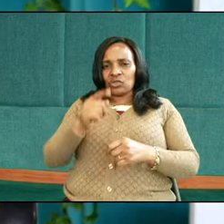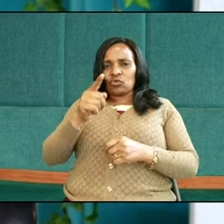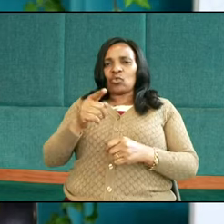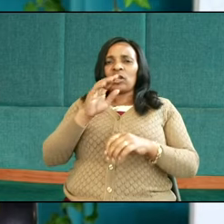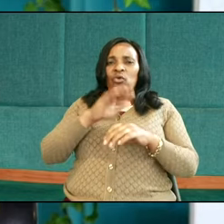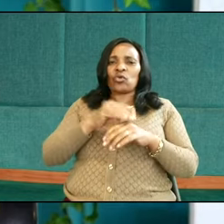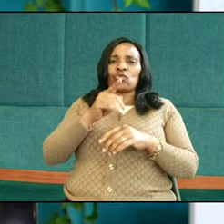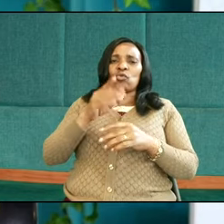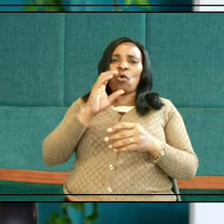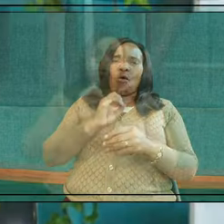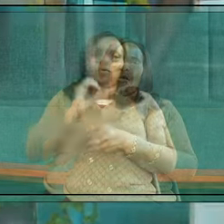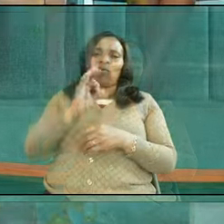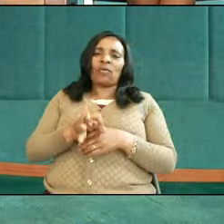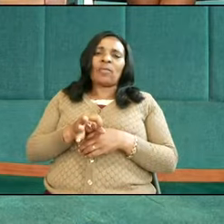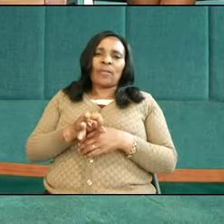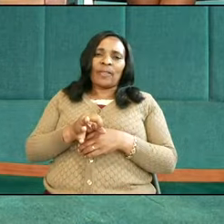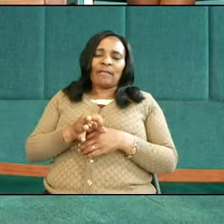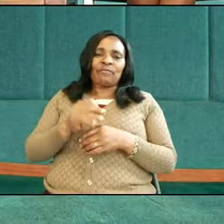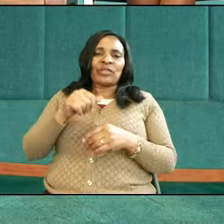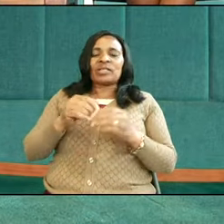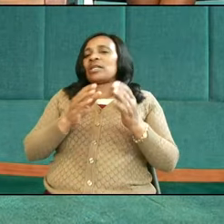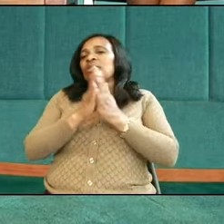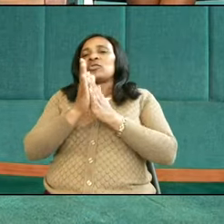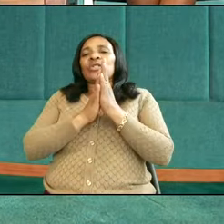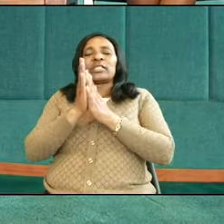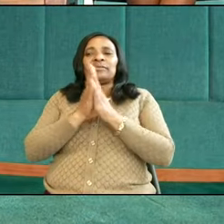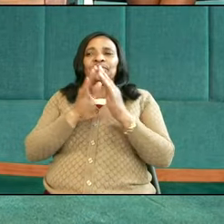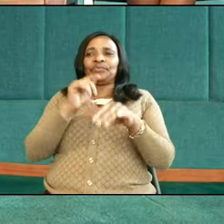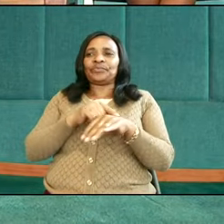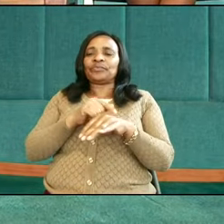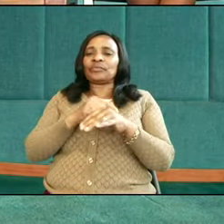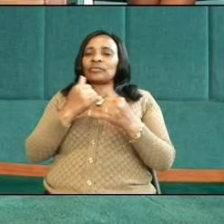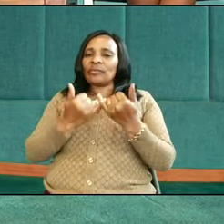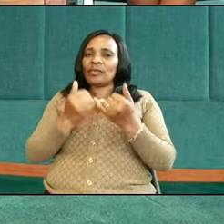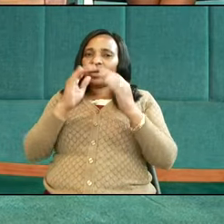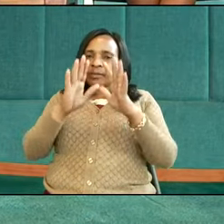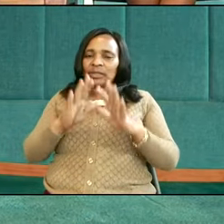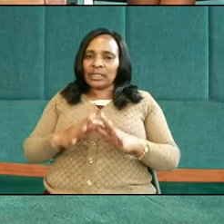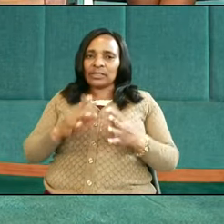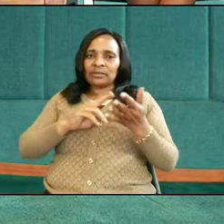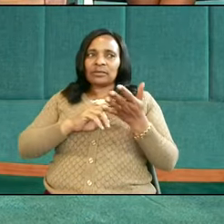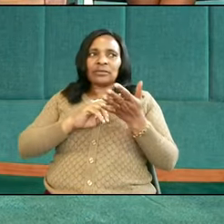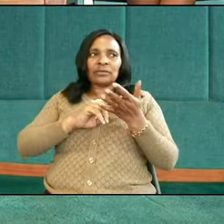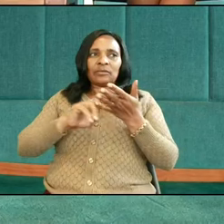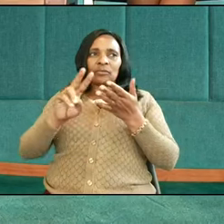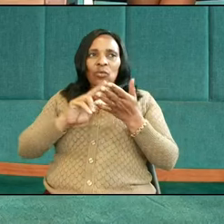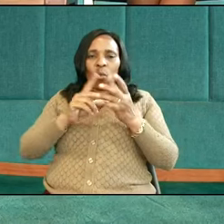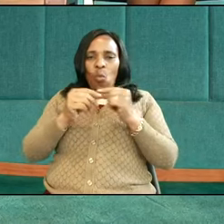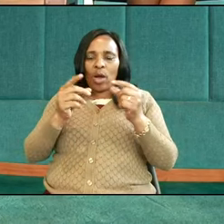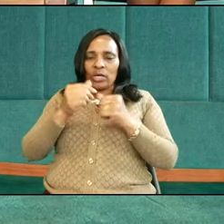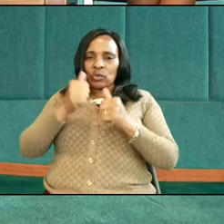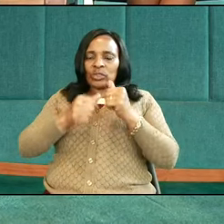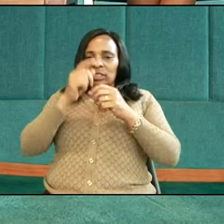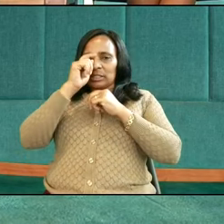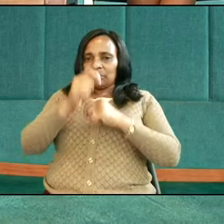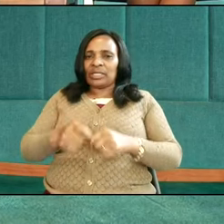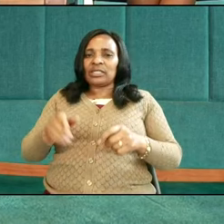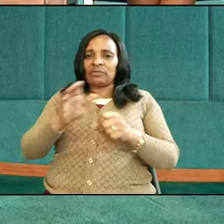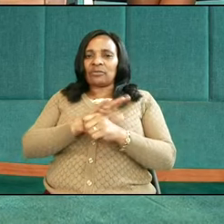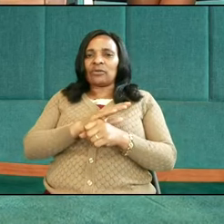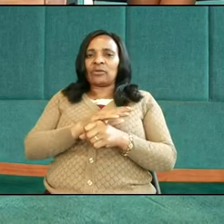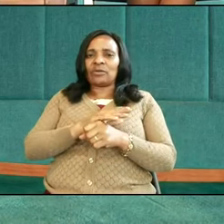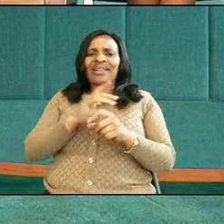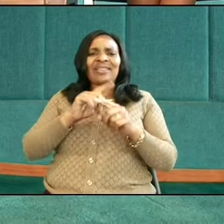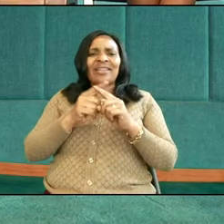yeah. Yeah. Yeah. That's an interesting point, you know. I think the key word there is respectful. But then, you know, we'd be